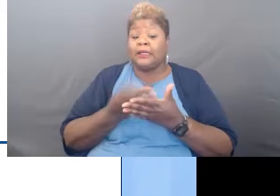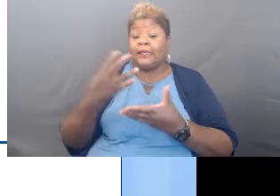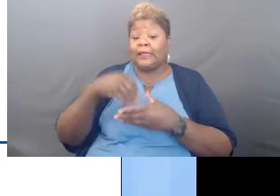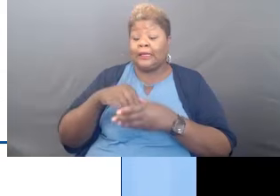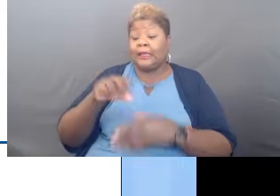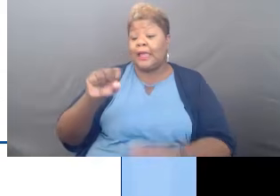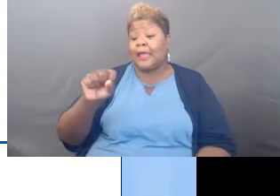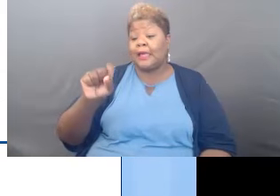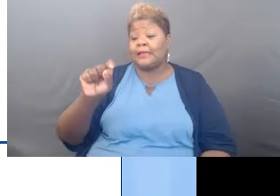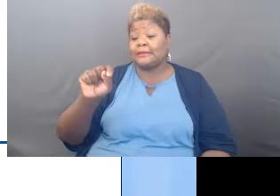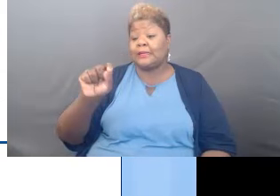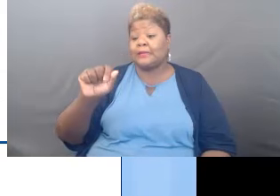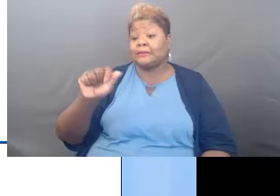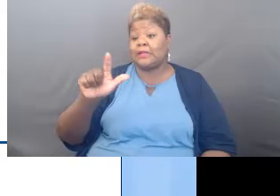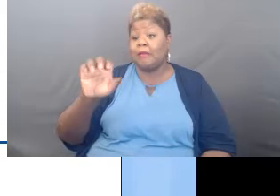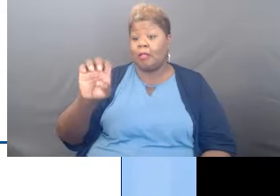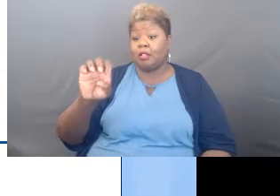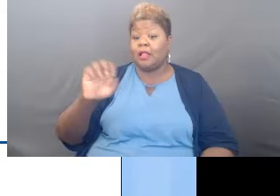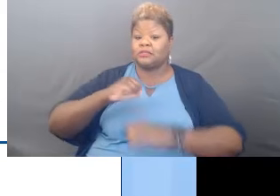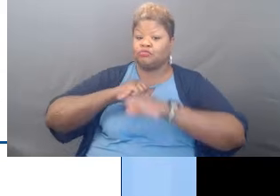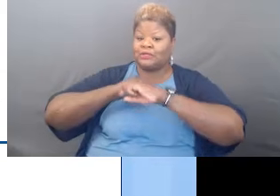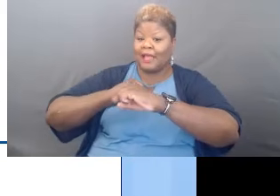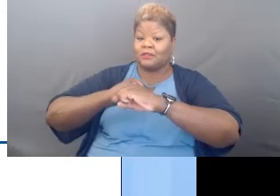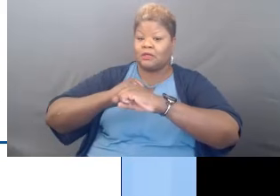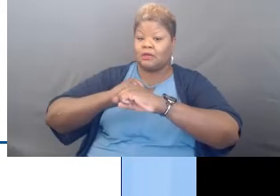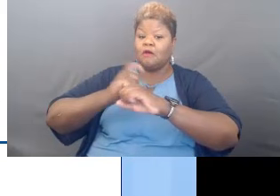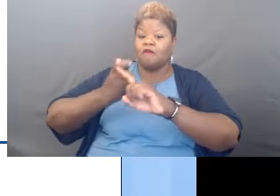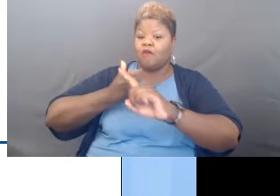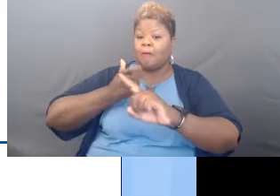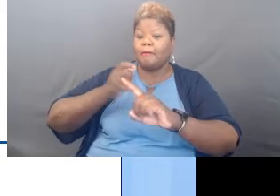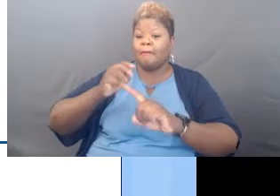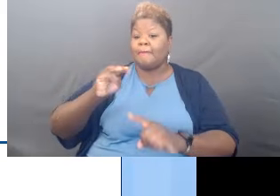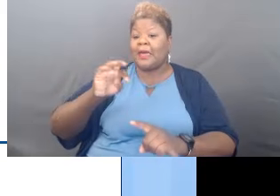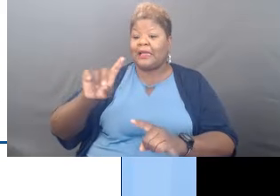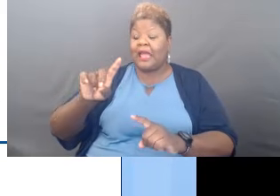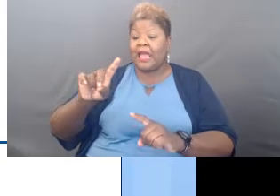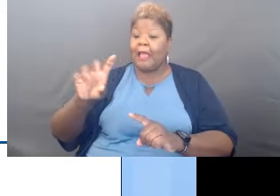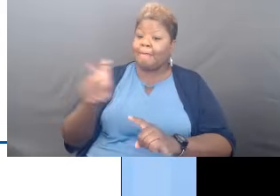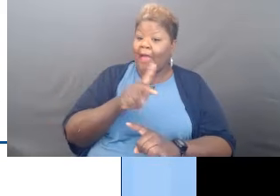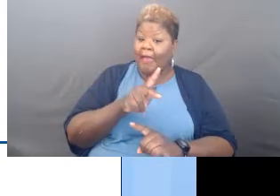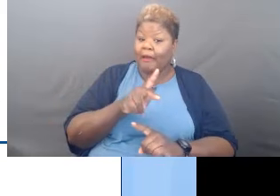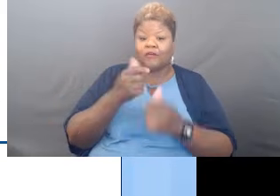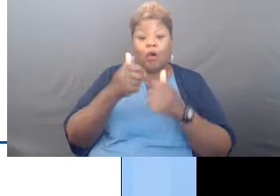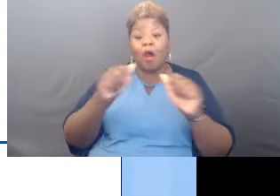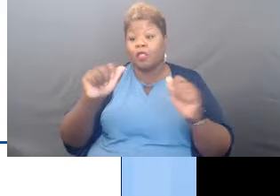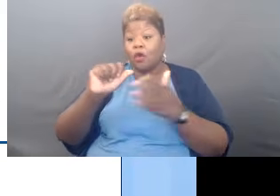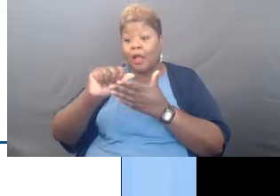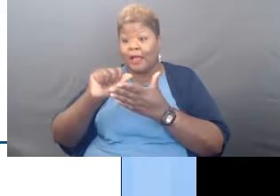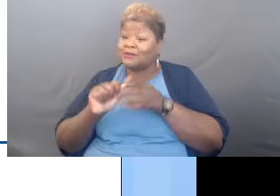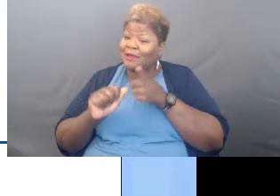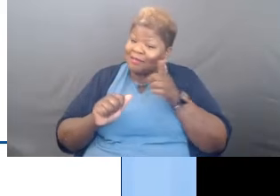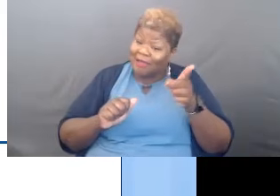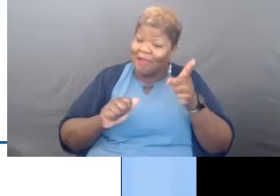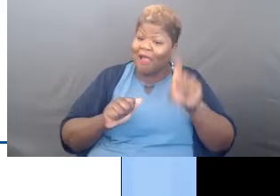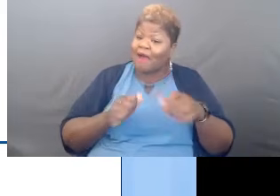period, is better protected from Medicaid payback than money in any other bank accounts, because basically they have to wait. They have to